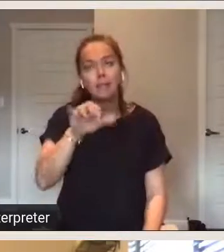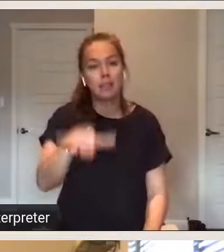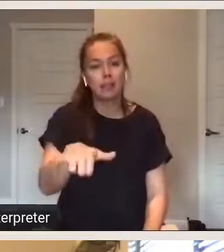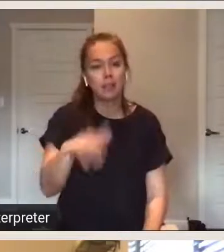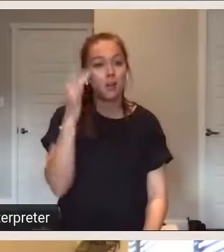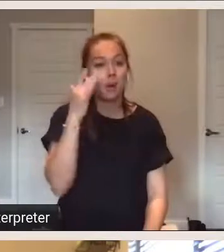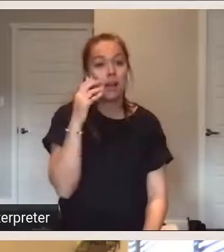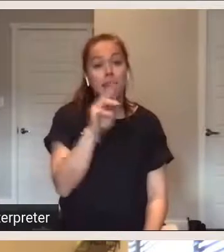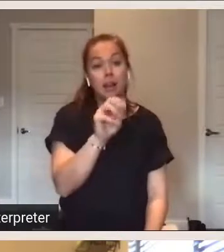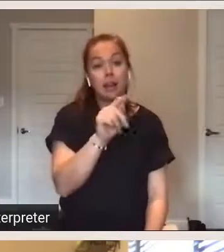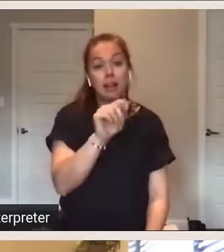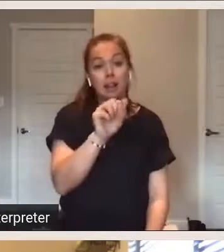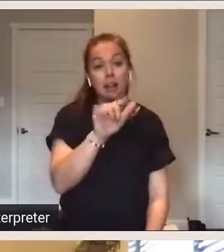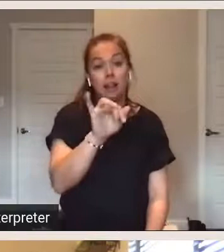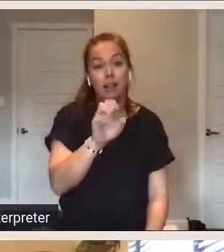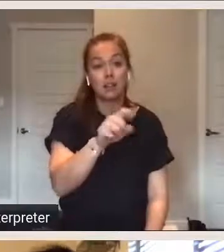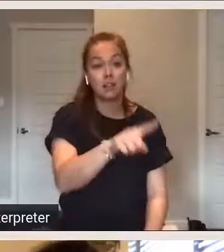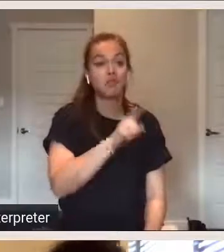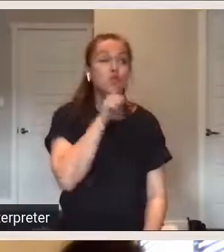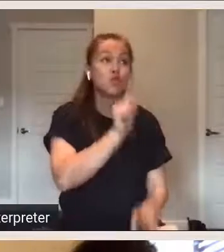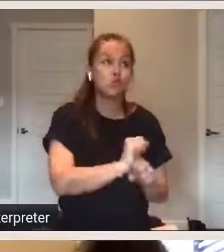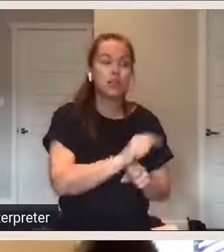is just so awkward.